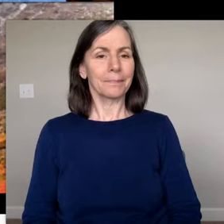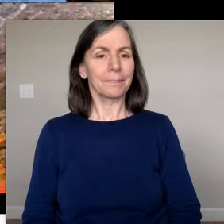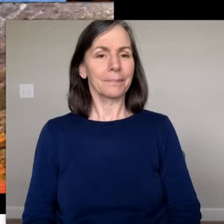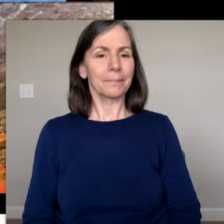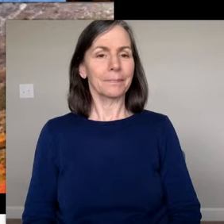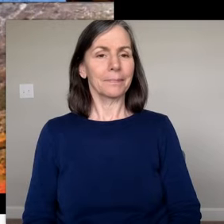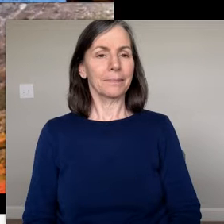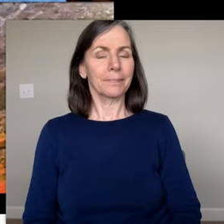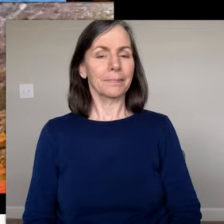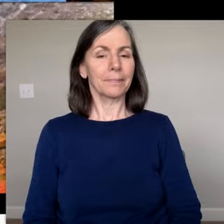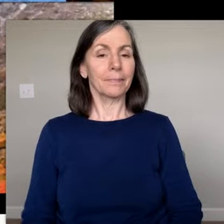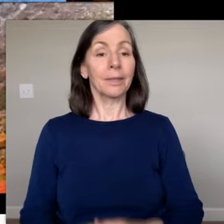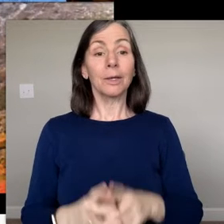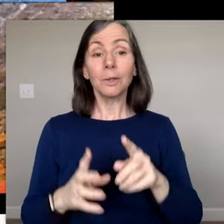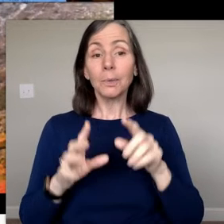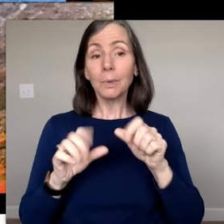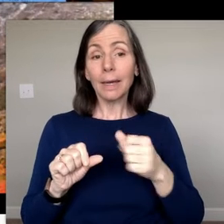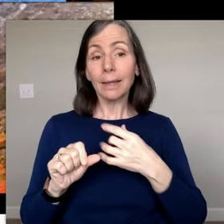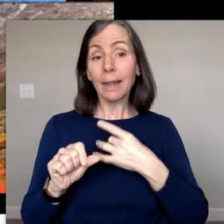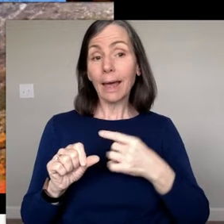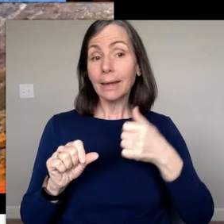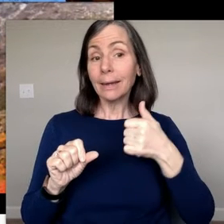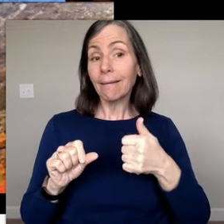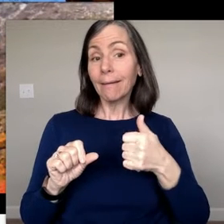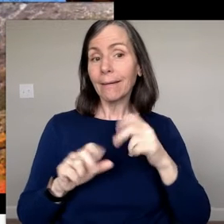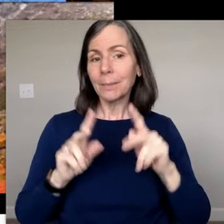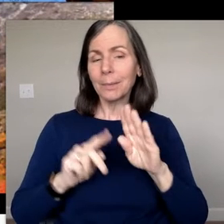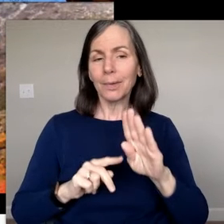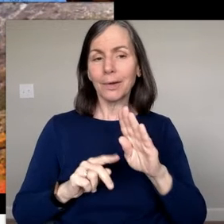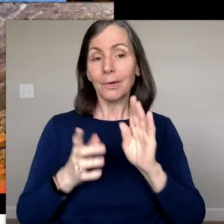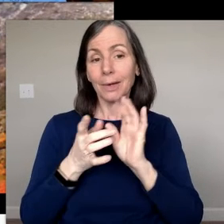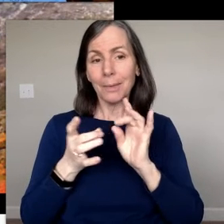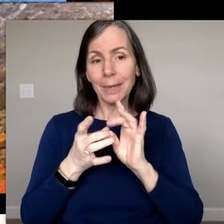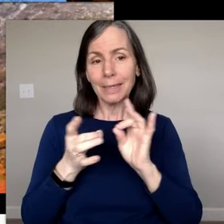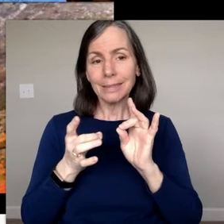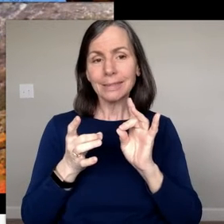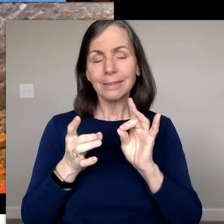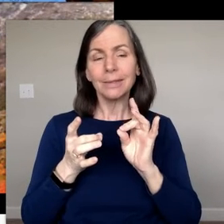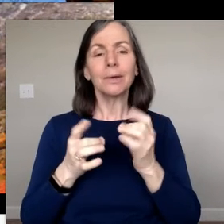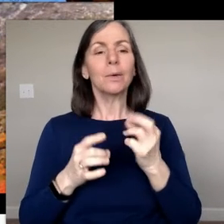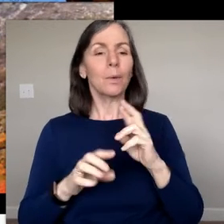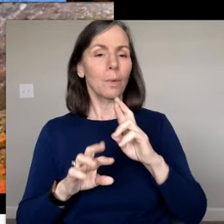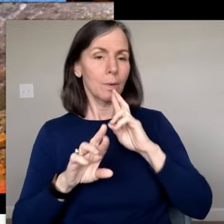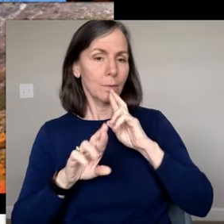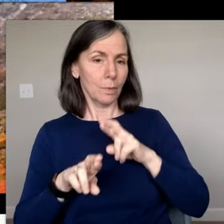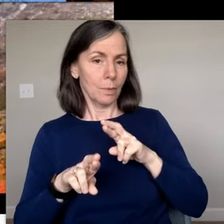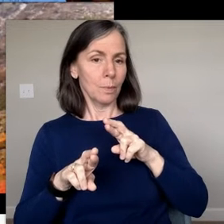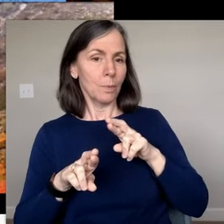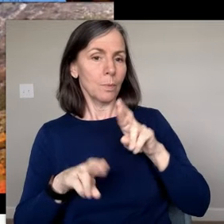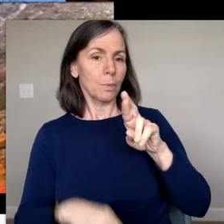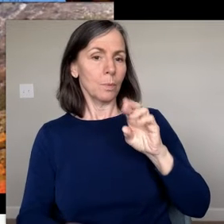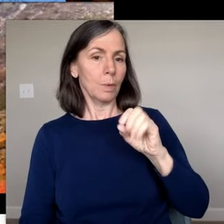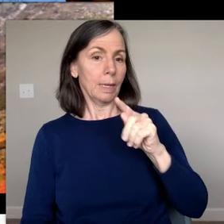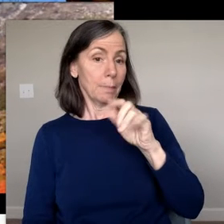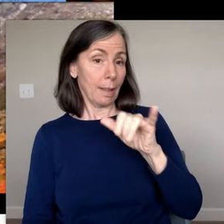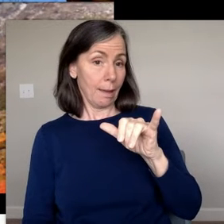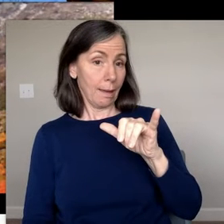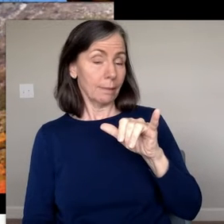You can like people's comments by clicking the like button, and you can reply to people's comments by clicking